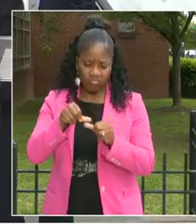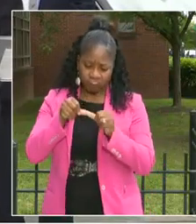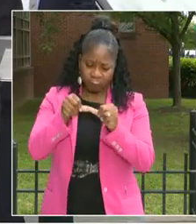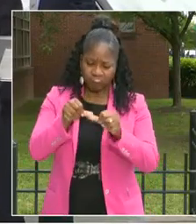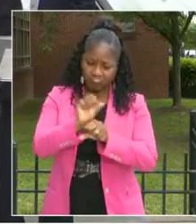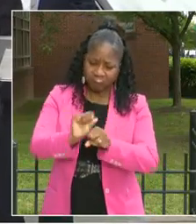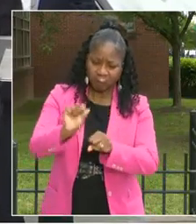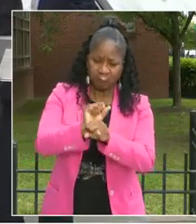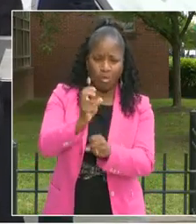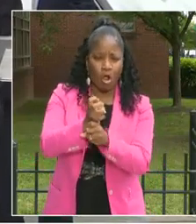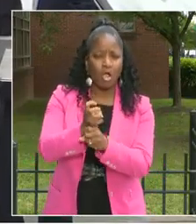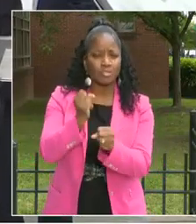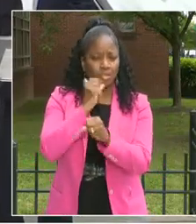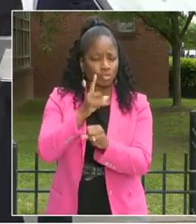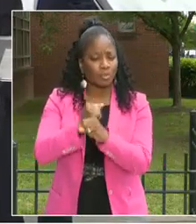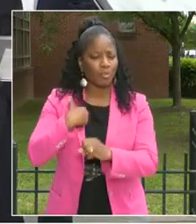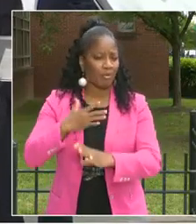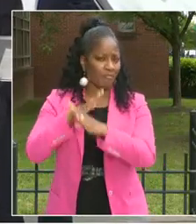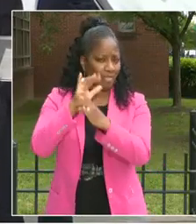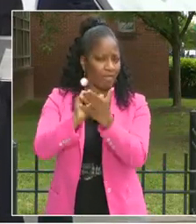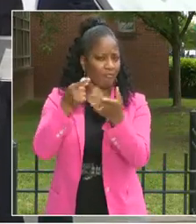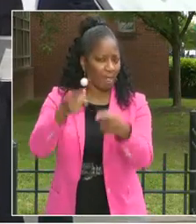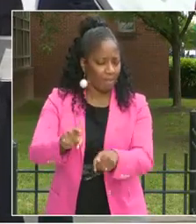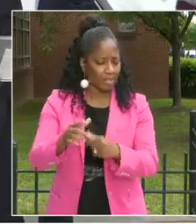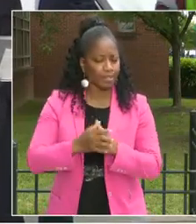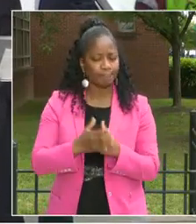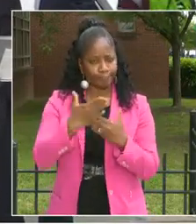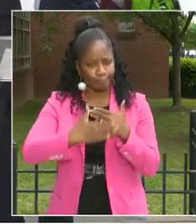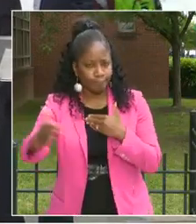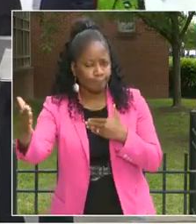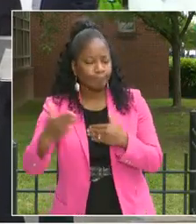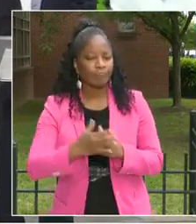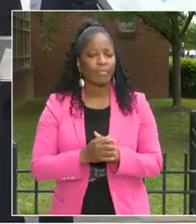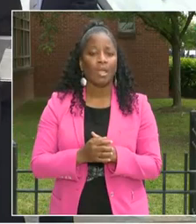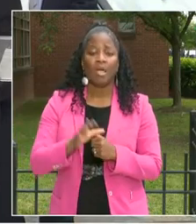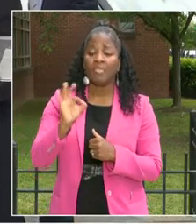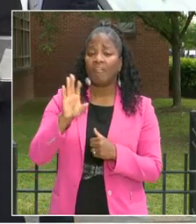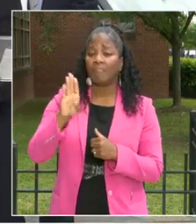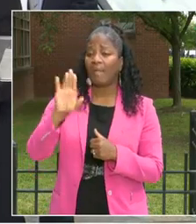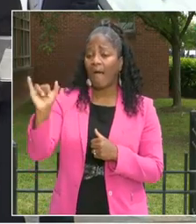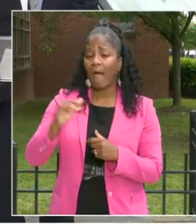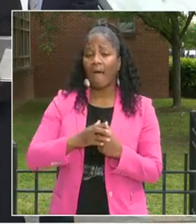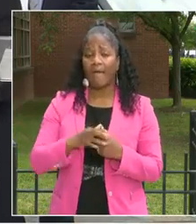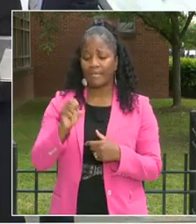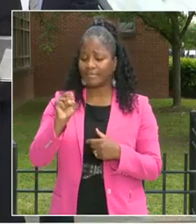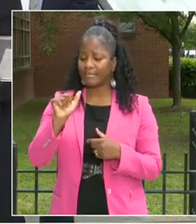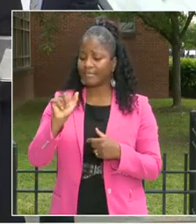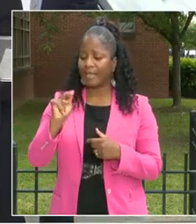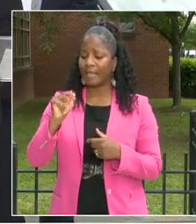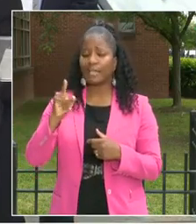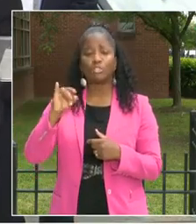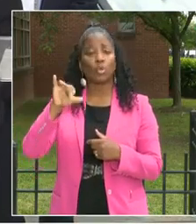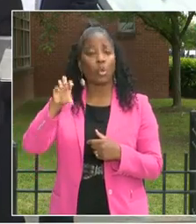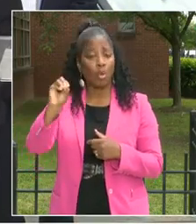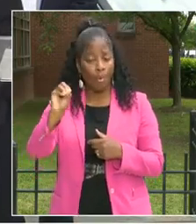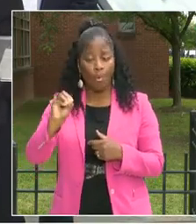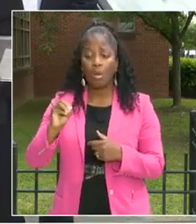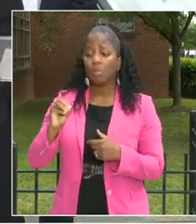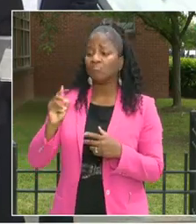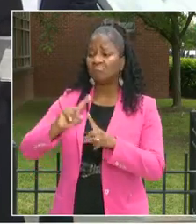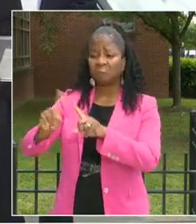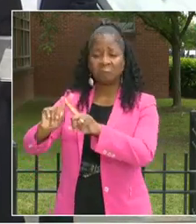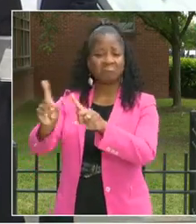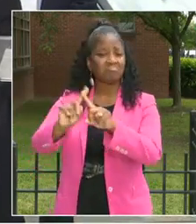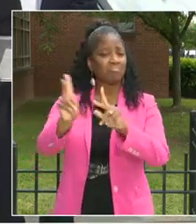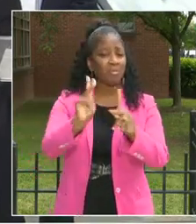steadfast. As FBI Director Ray has said, the FBI San Antonio and resources and personnel from across